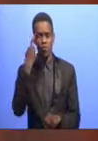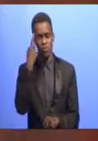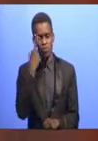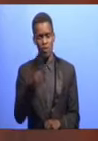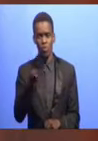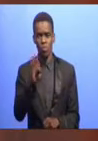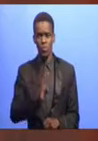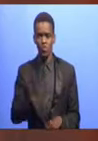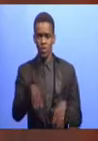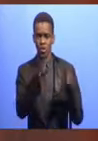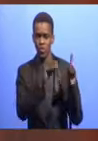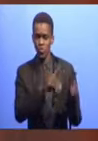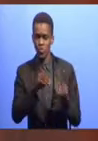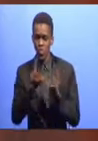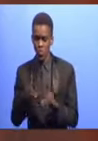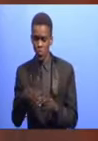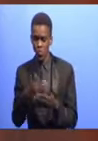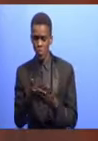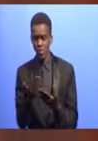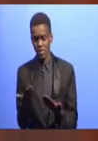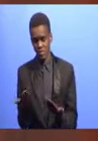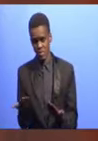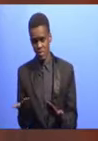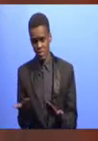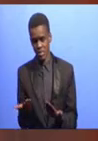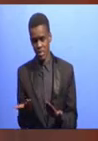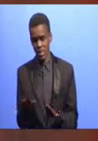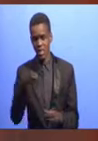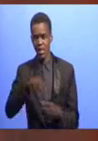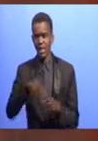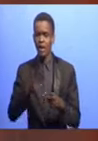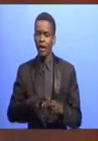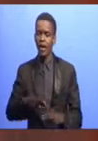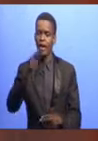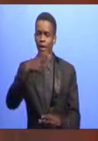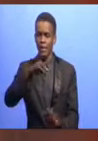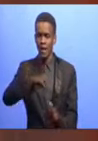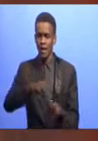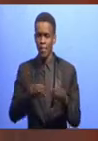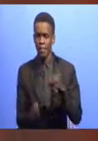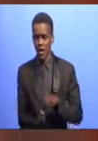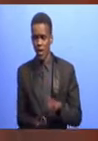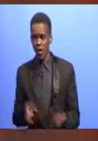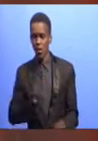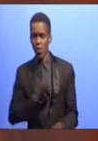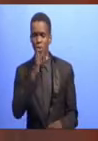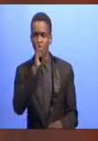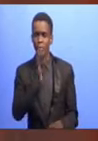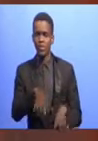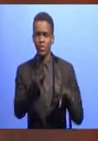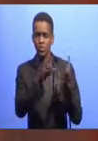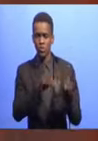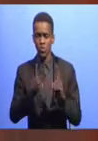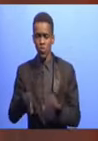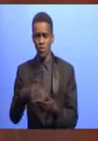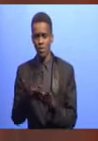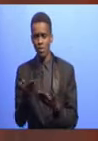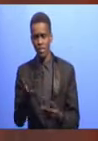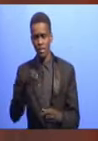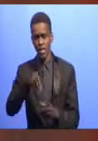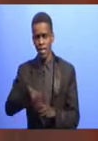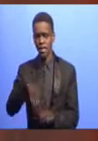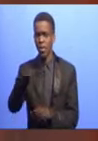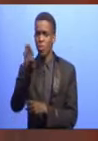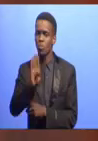gae ka dipalo tse di ko godimo. This is an unfortunate time, but it presents itself as an opportunity. Gore re